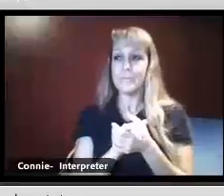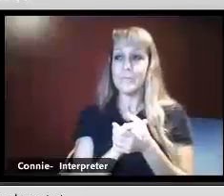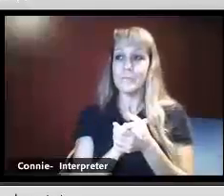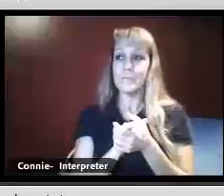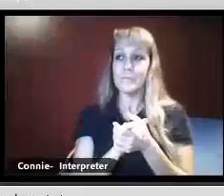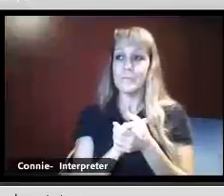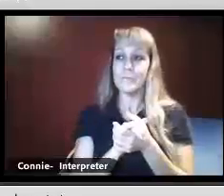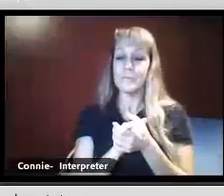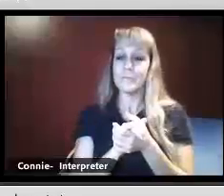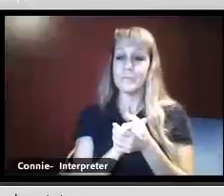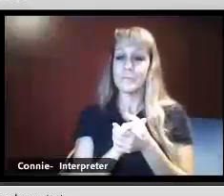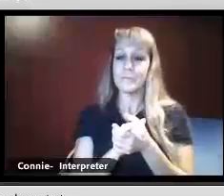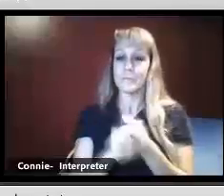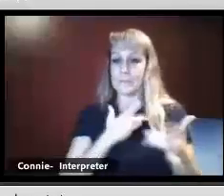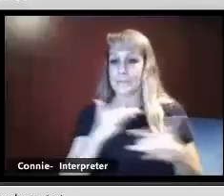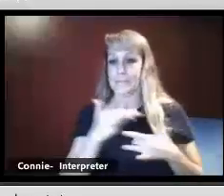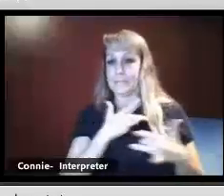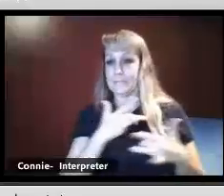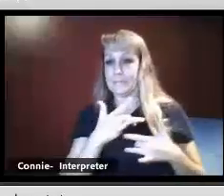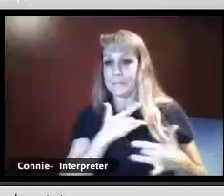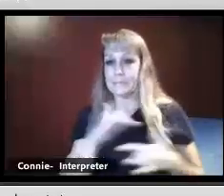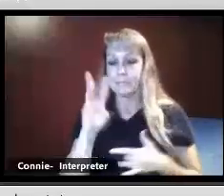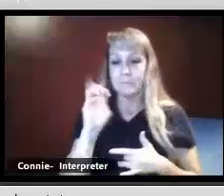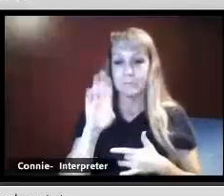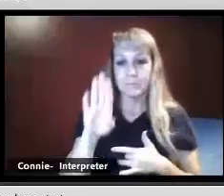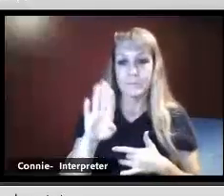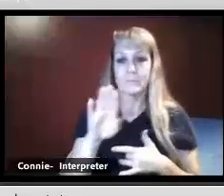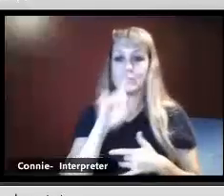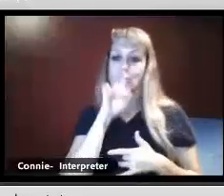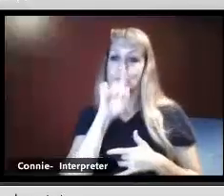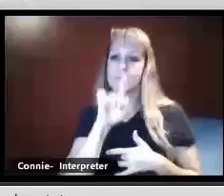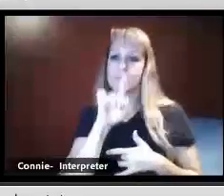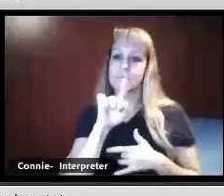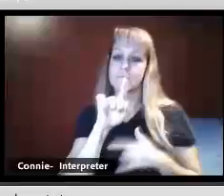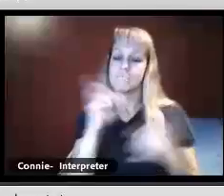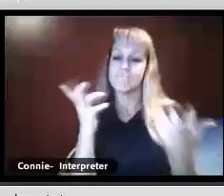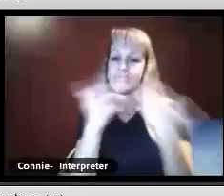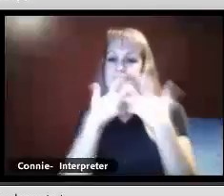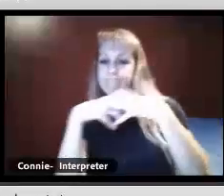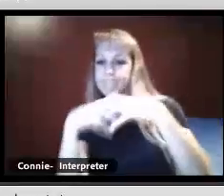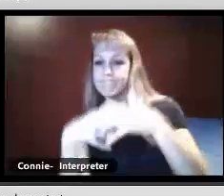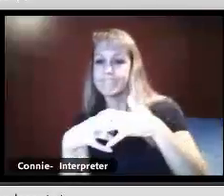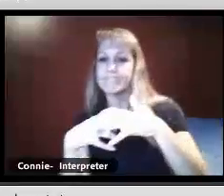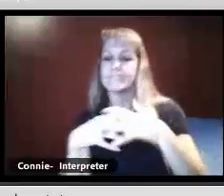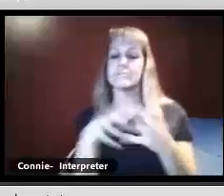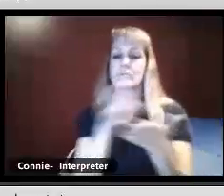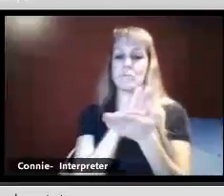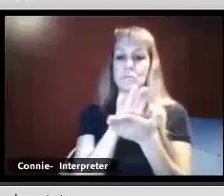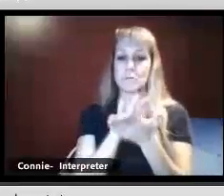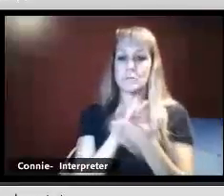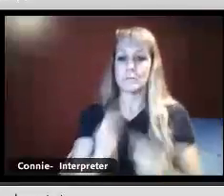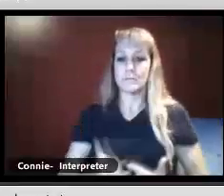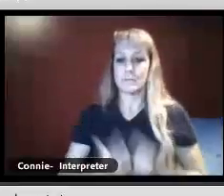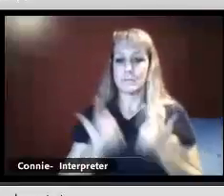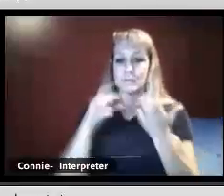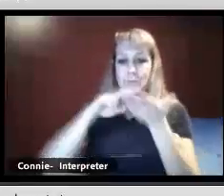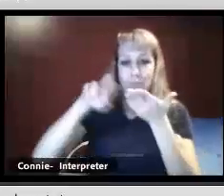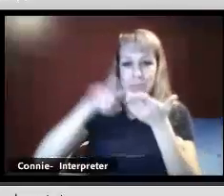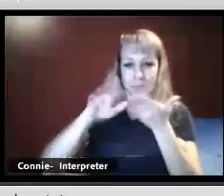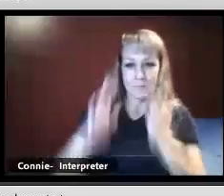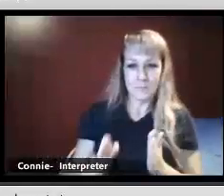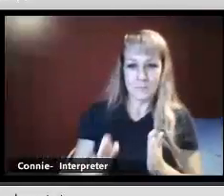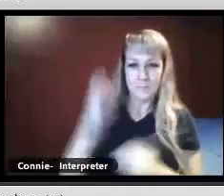a growing concern, once the web became so solidly integrated into academic life, researchers began to realize, hey, we